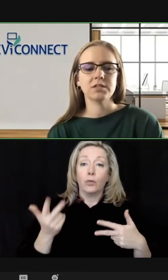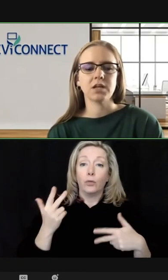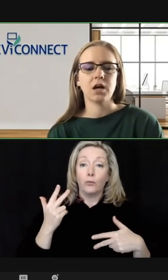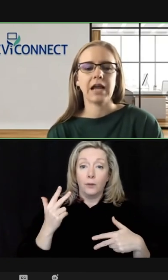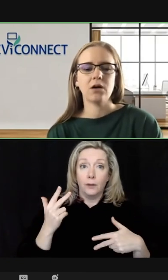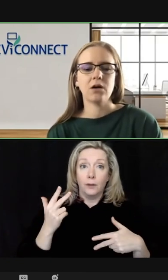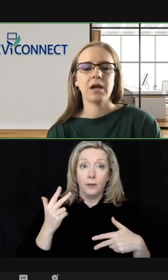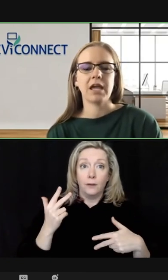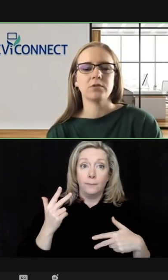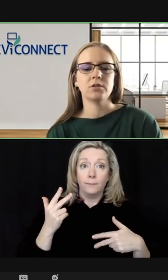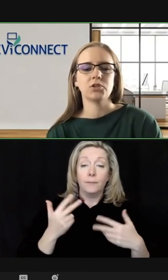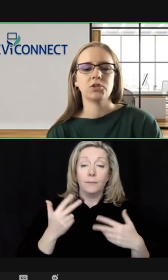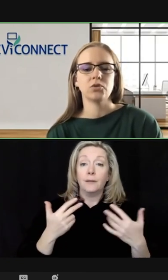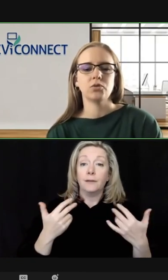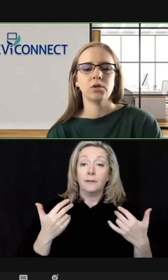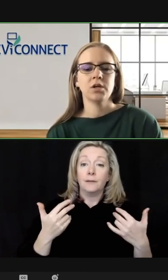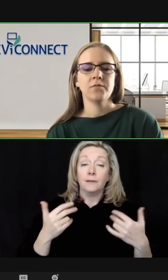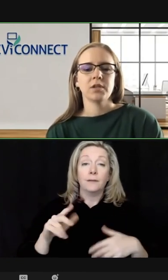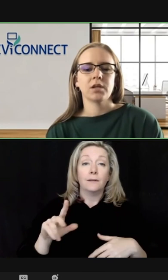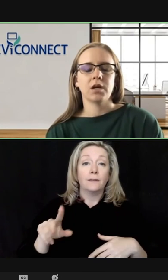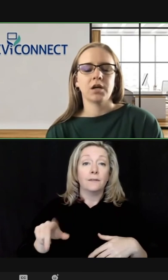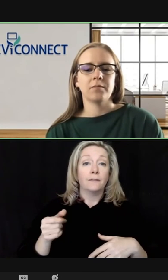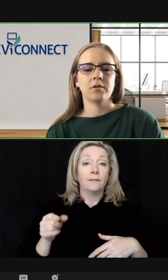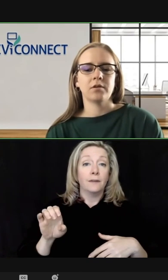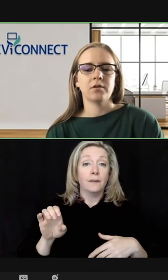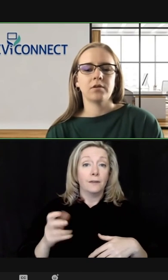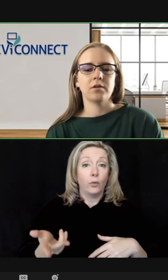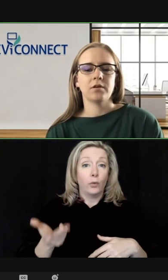our students are now able to,